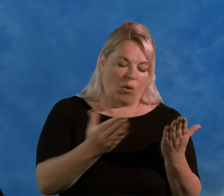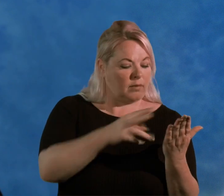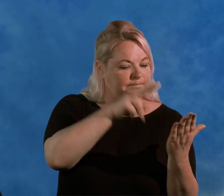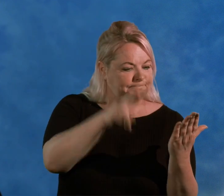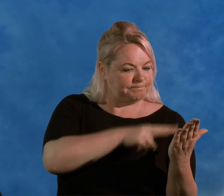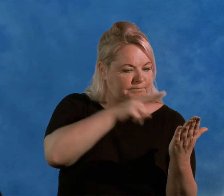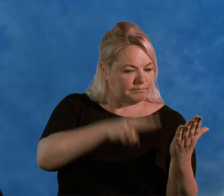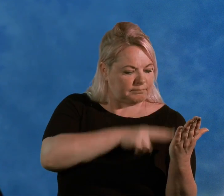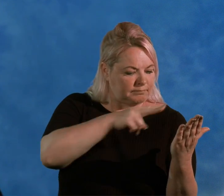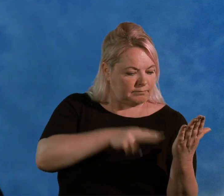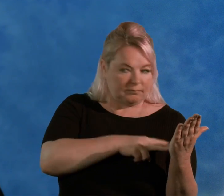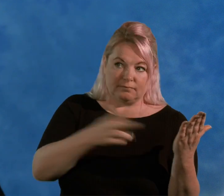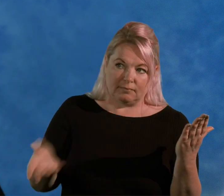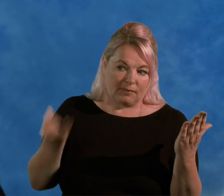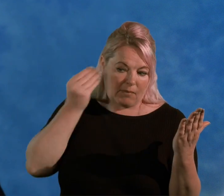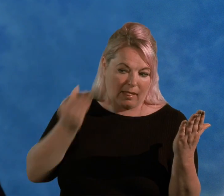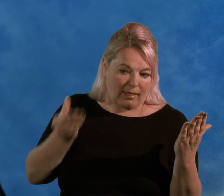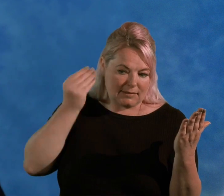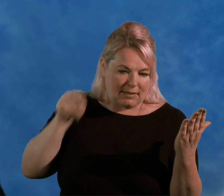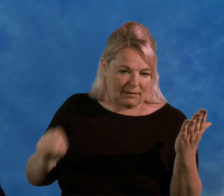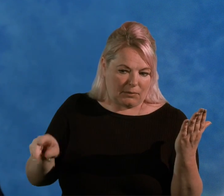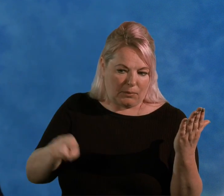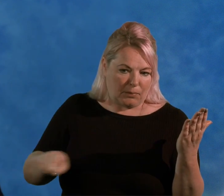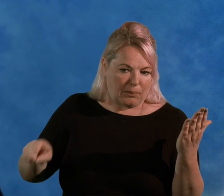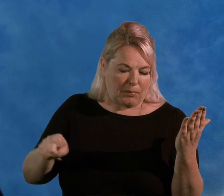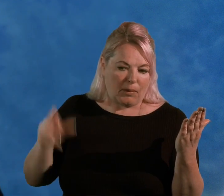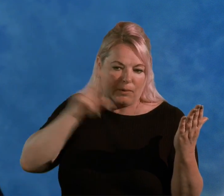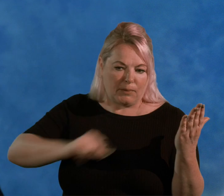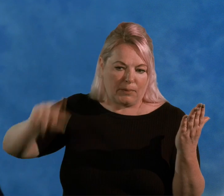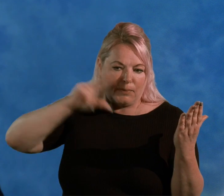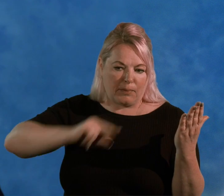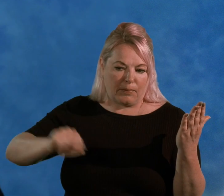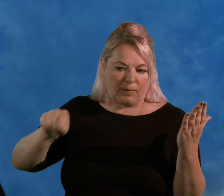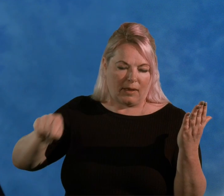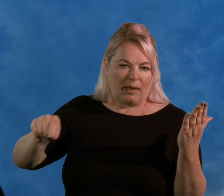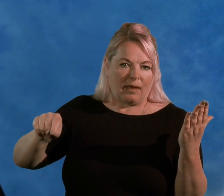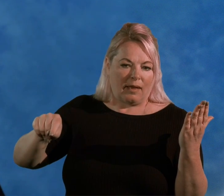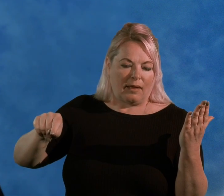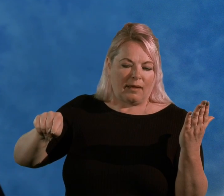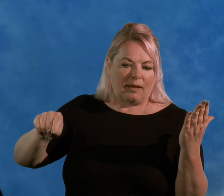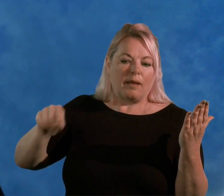the text in the book, listening to the speech being